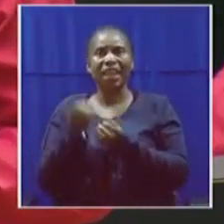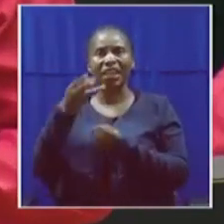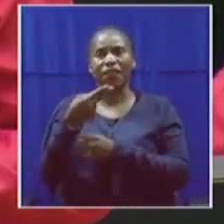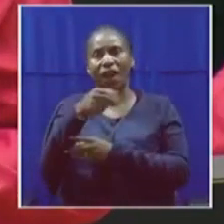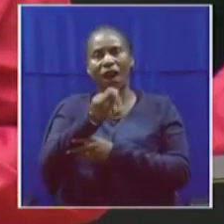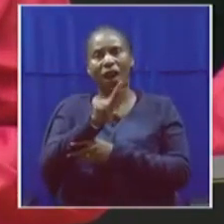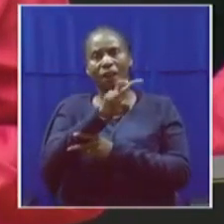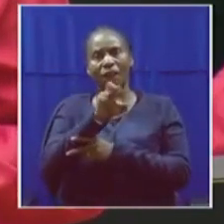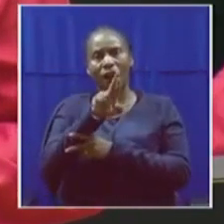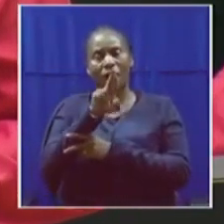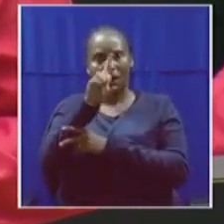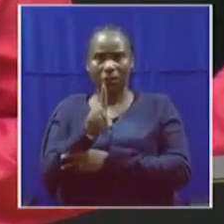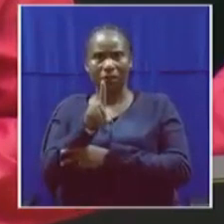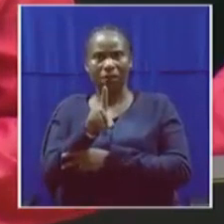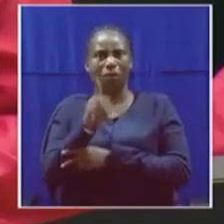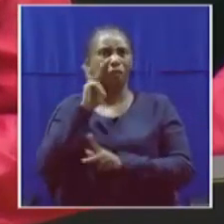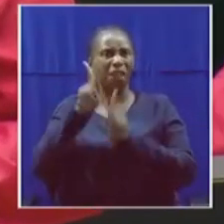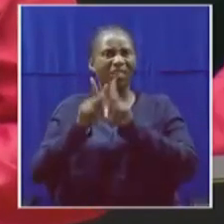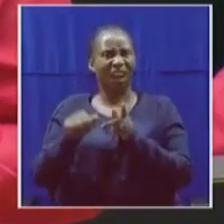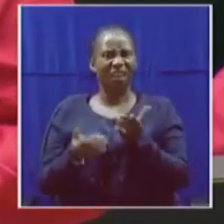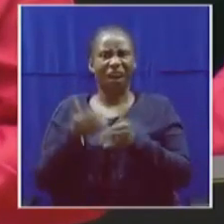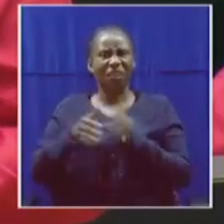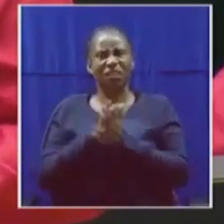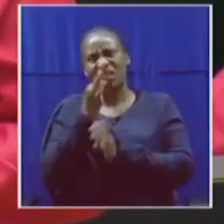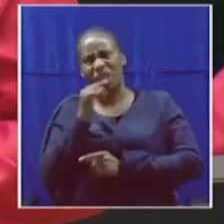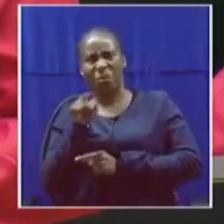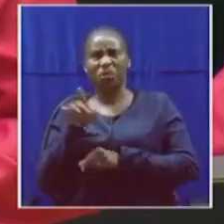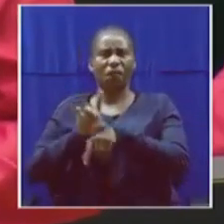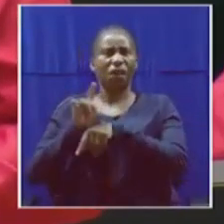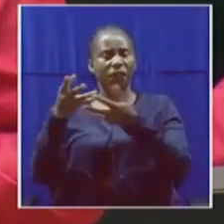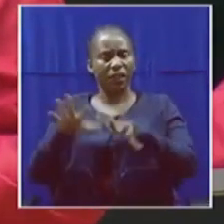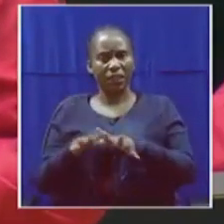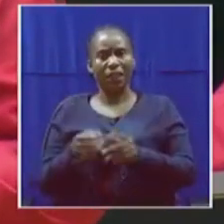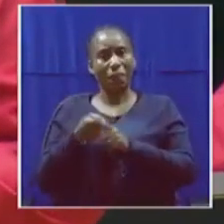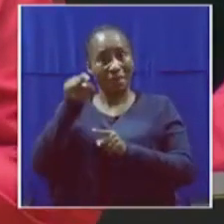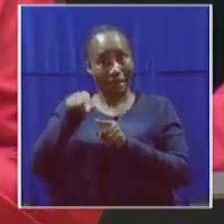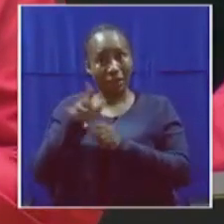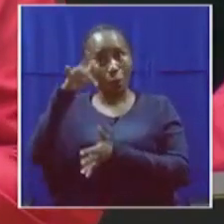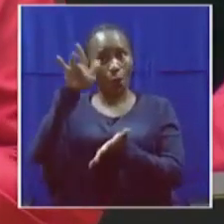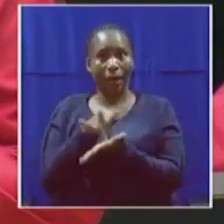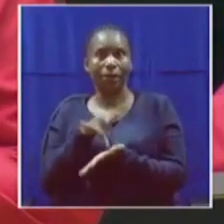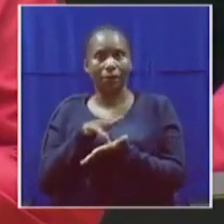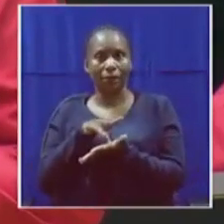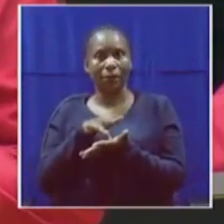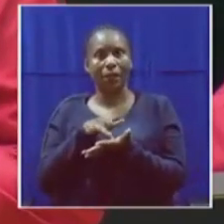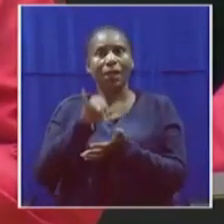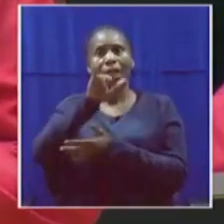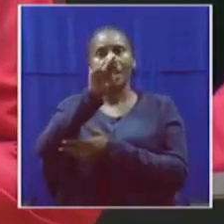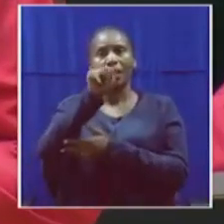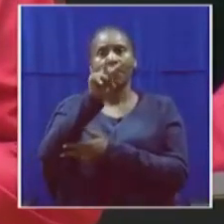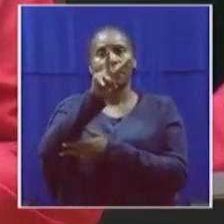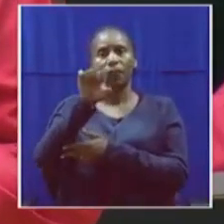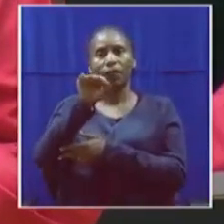then you call that expert advice. And in this context, Investec stands to benefit out of the